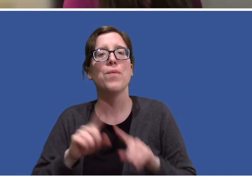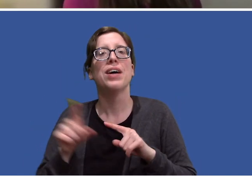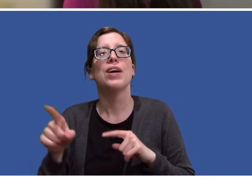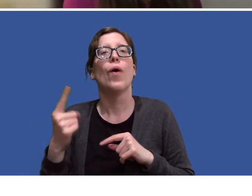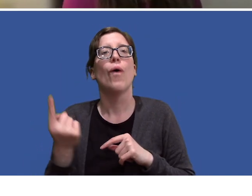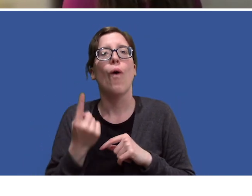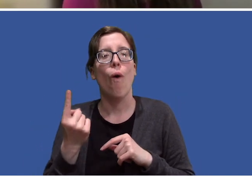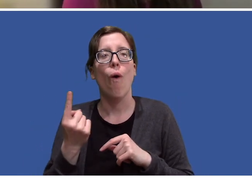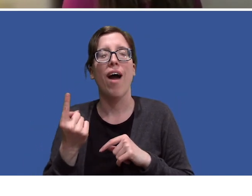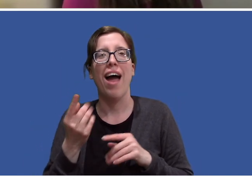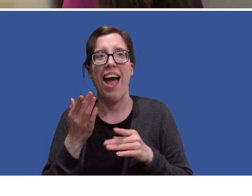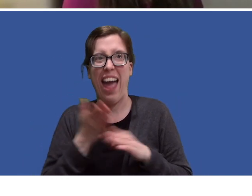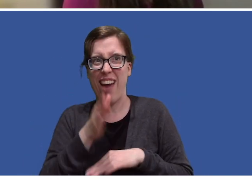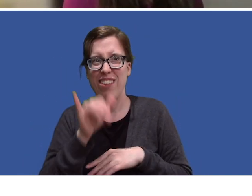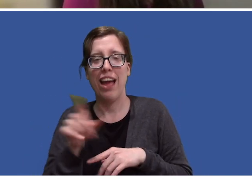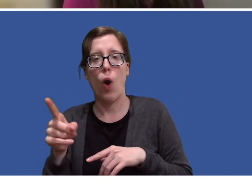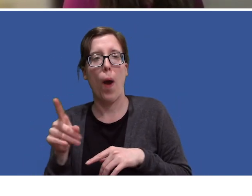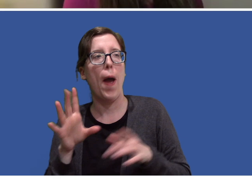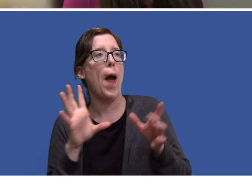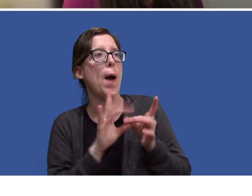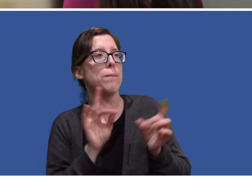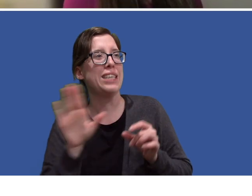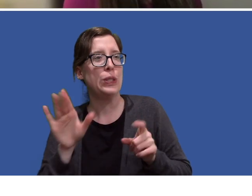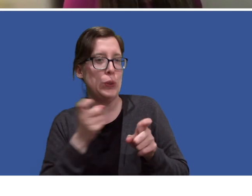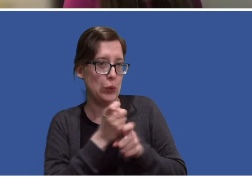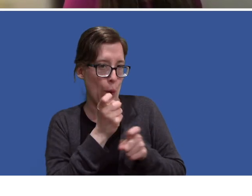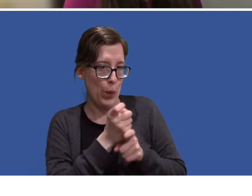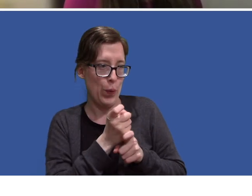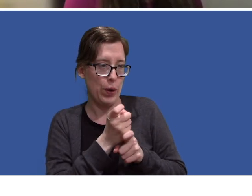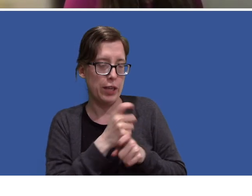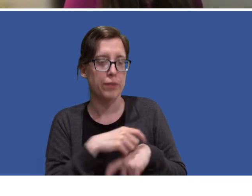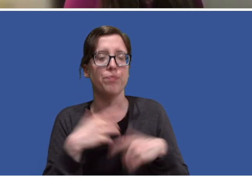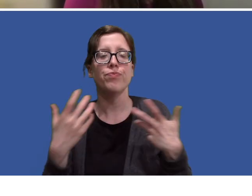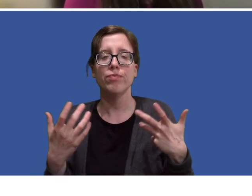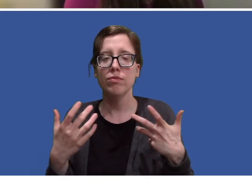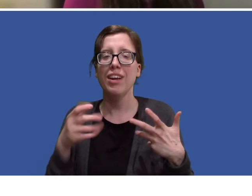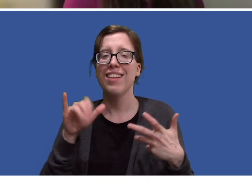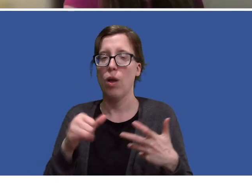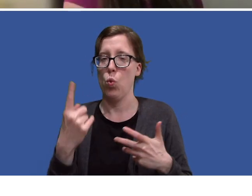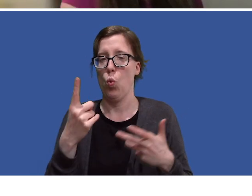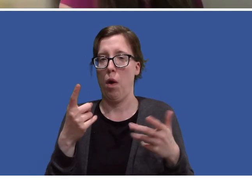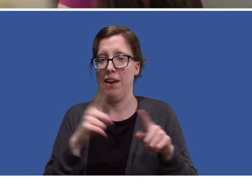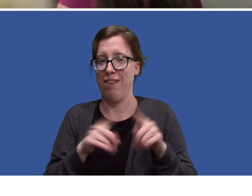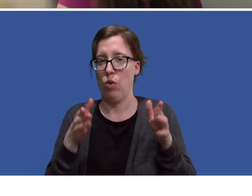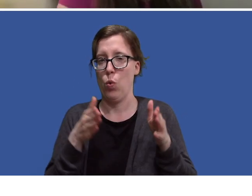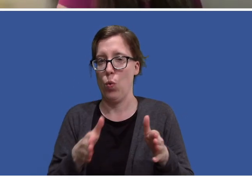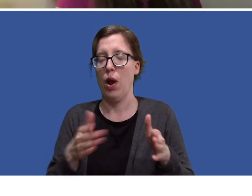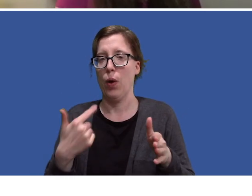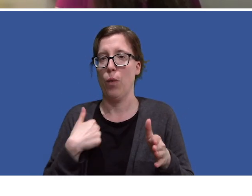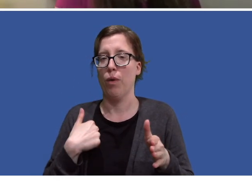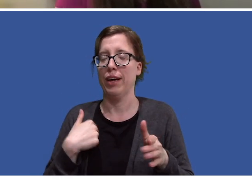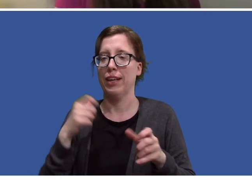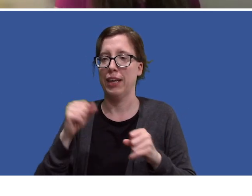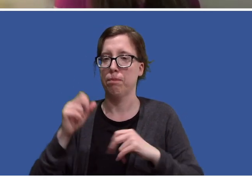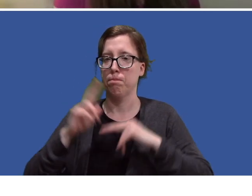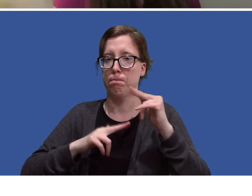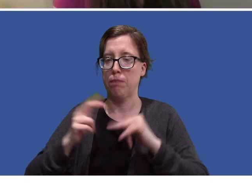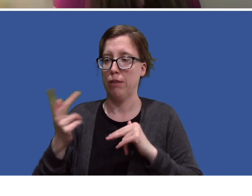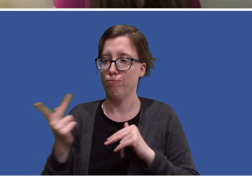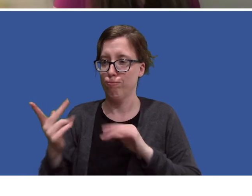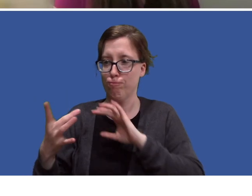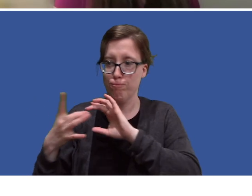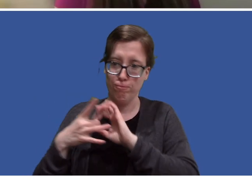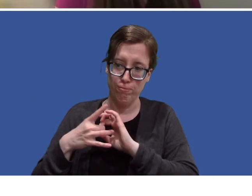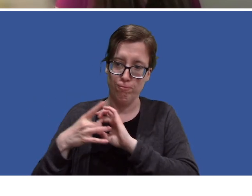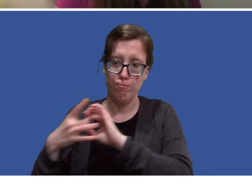was one of the ways that we really started to build that relationship and build that trust between us, that